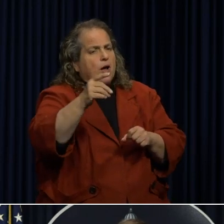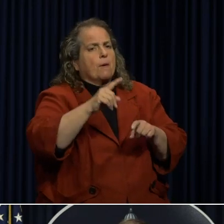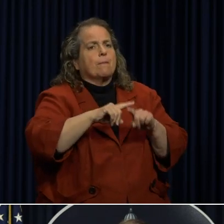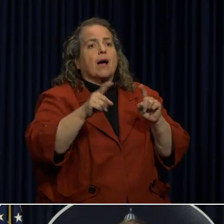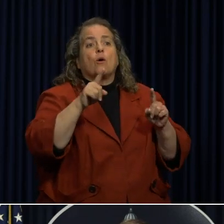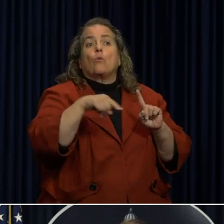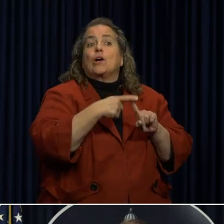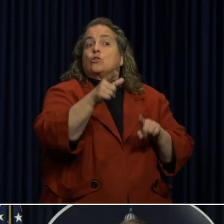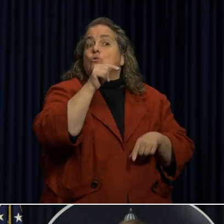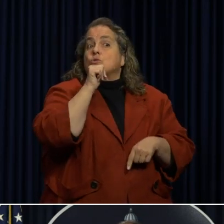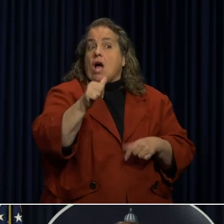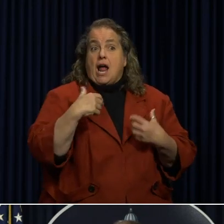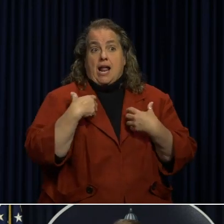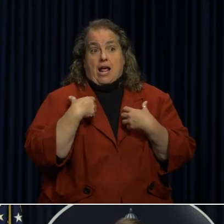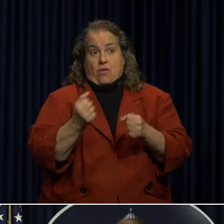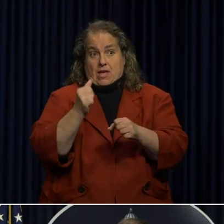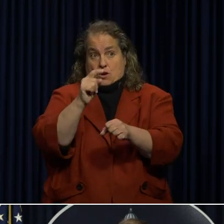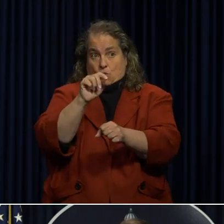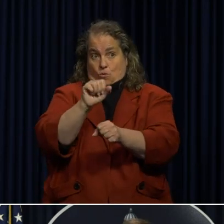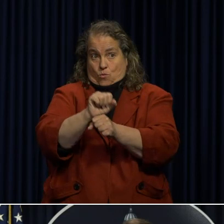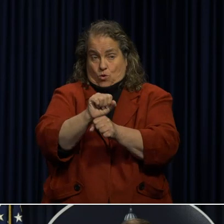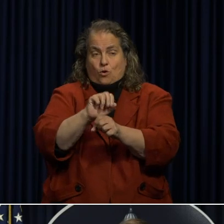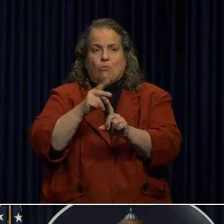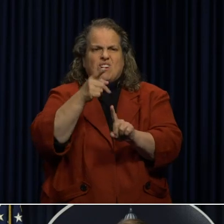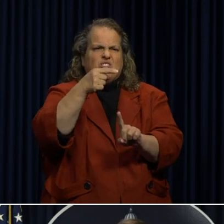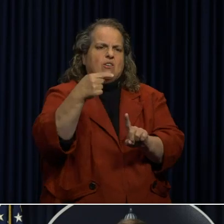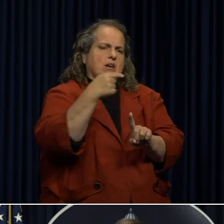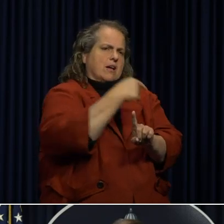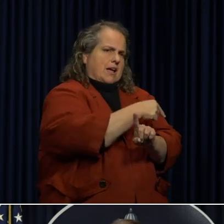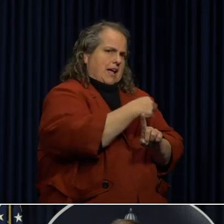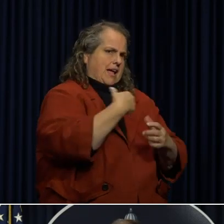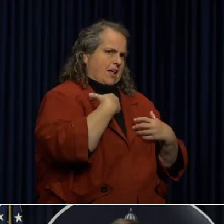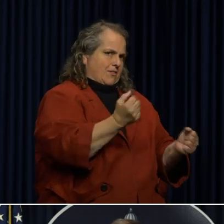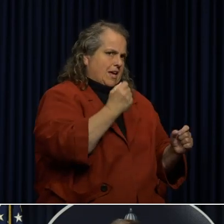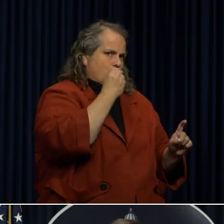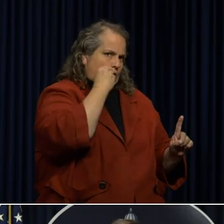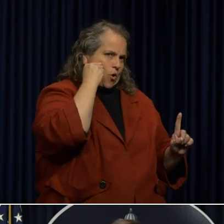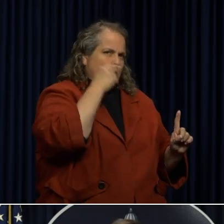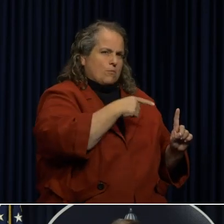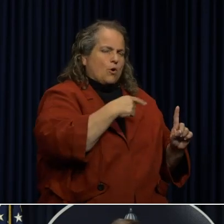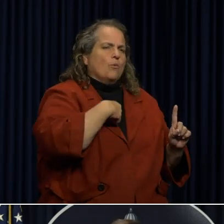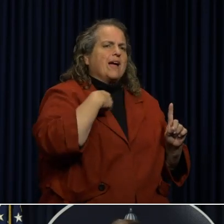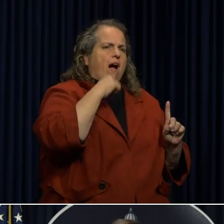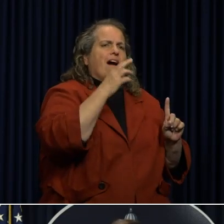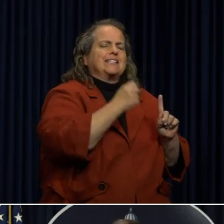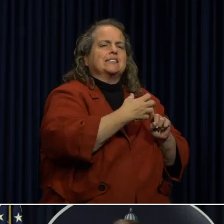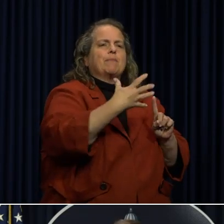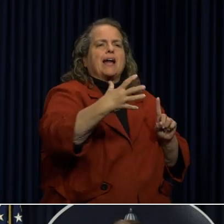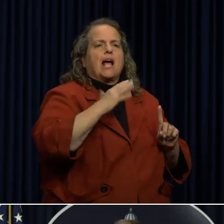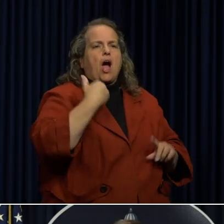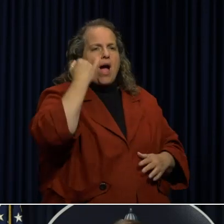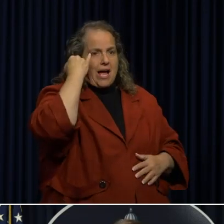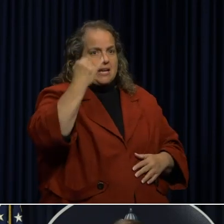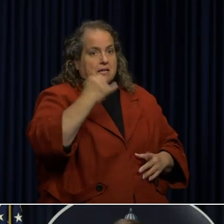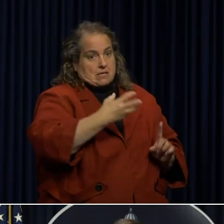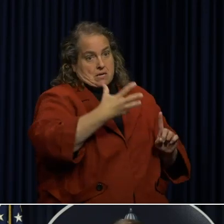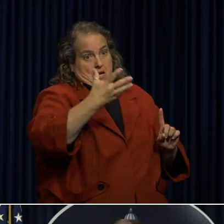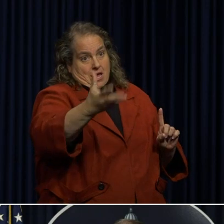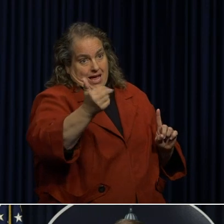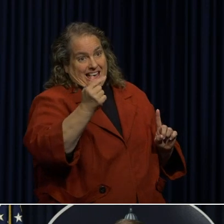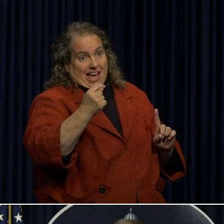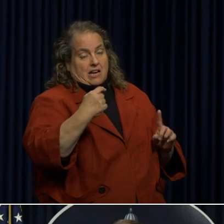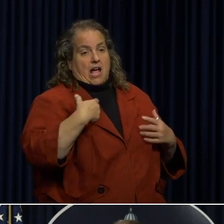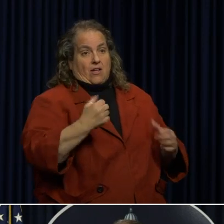healthy at home. You know, it's expanding things a little bit, but understanding that limiting those contacts is still absolutely